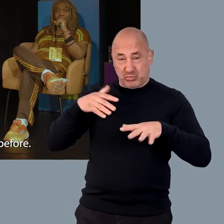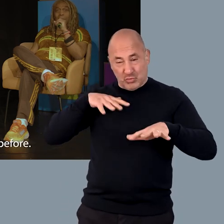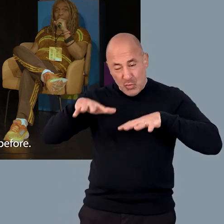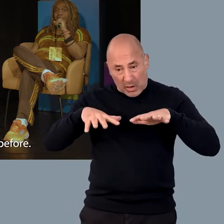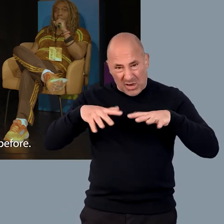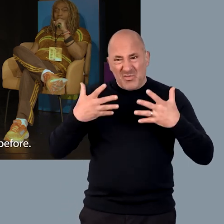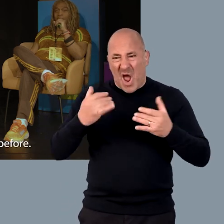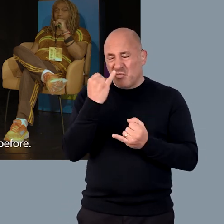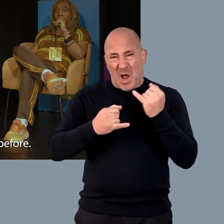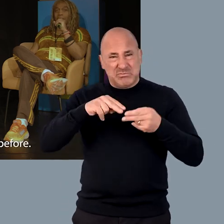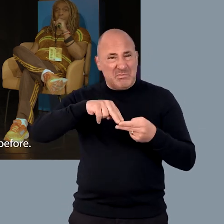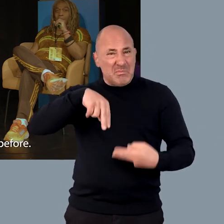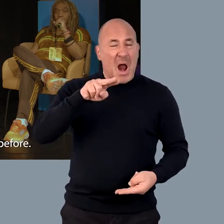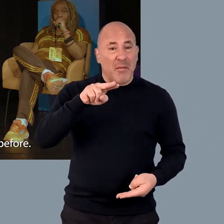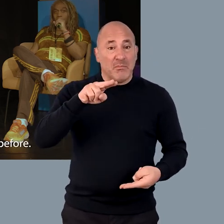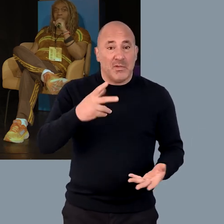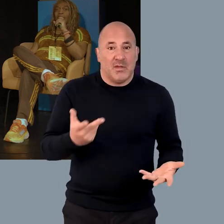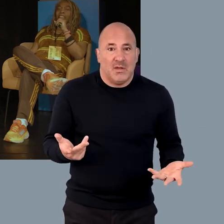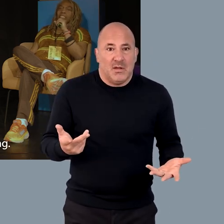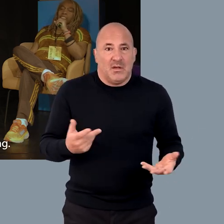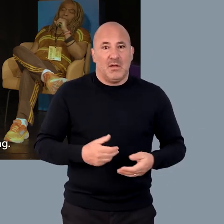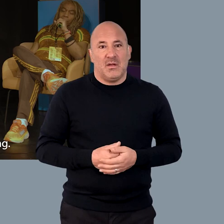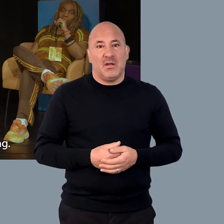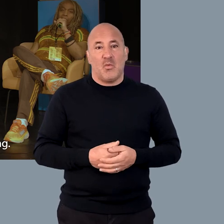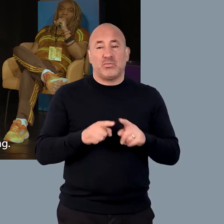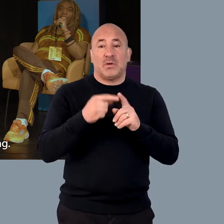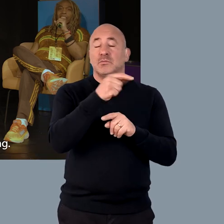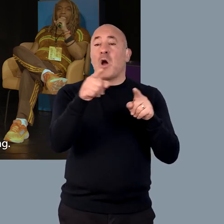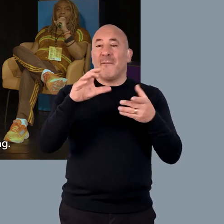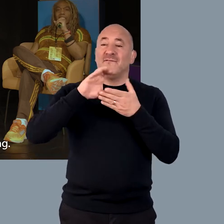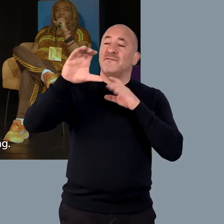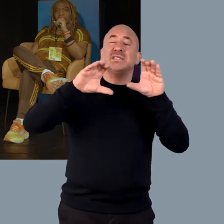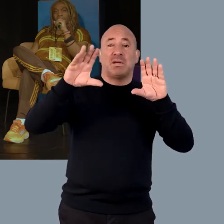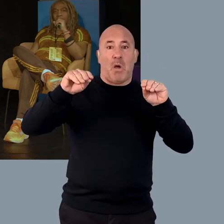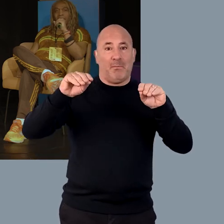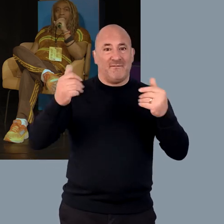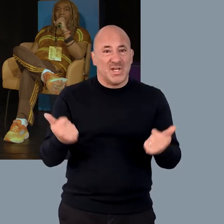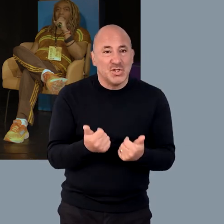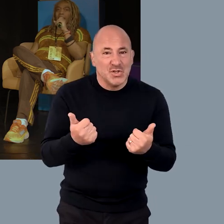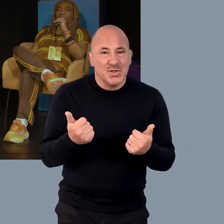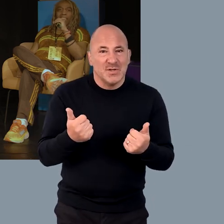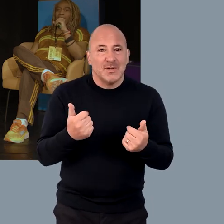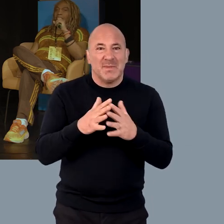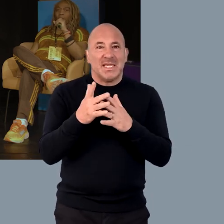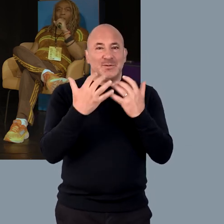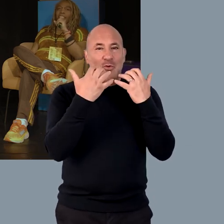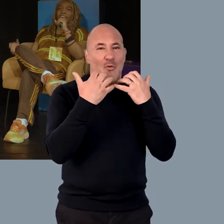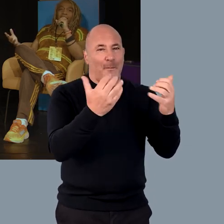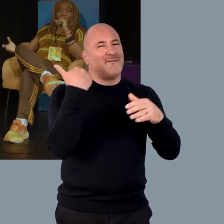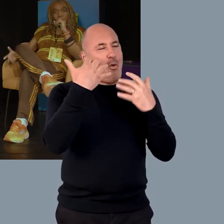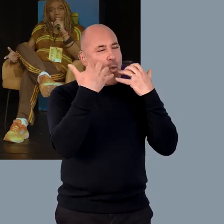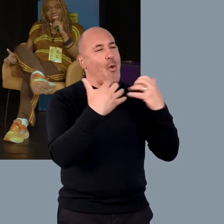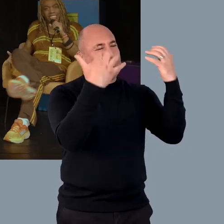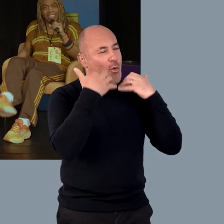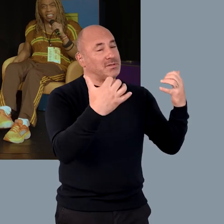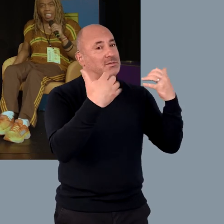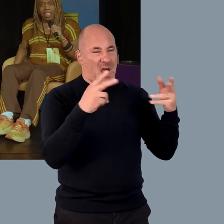percent bills that they were struggling to pay before and some of them have lost their fundings you know They there there's all they